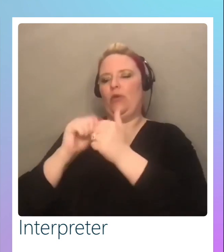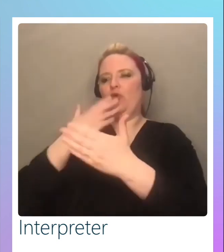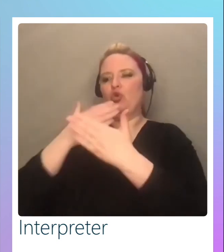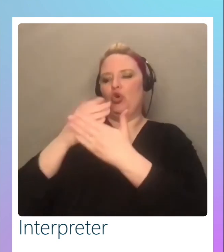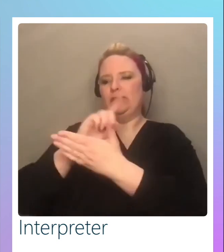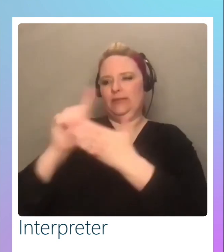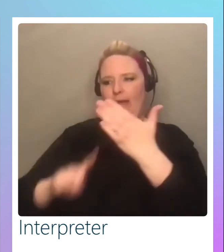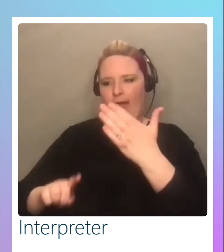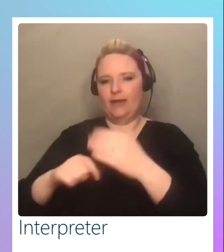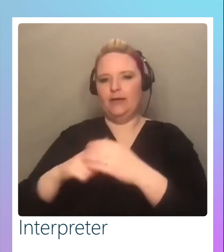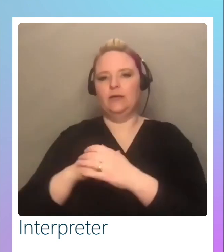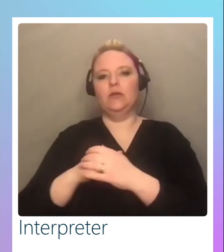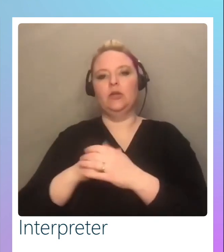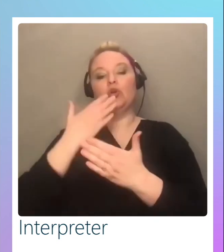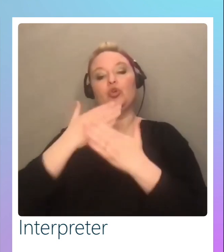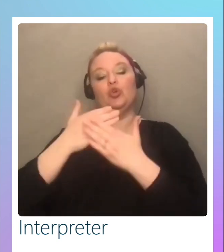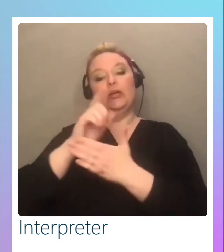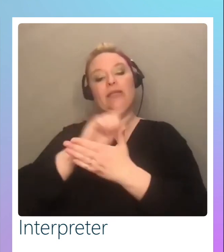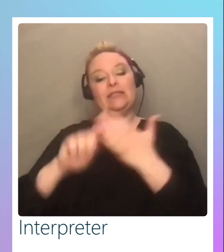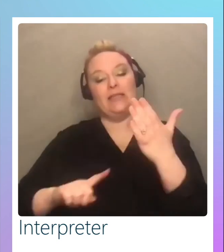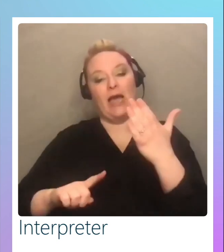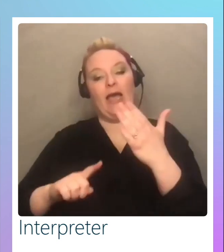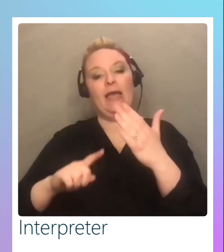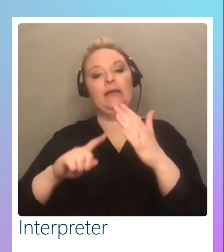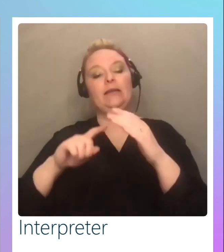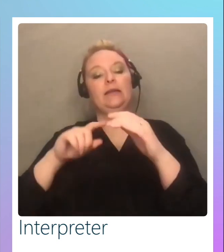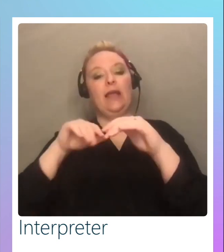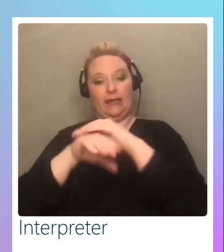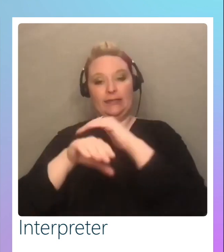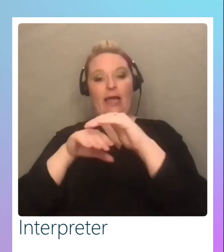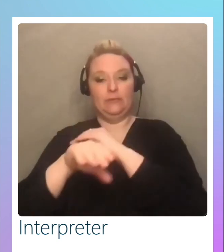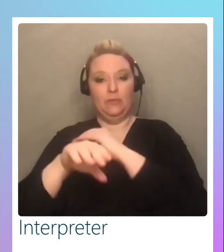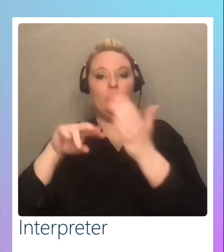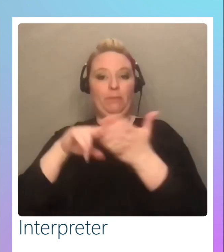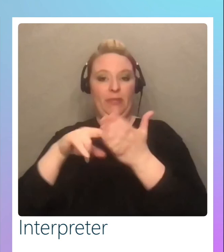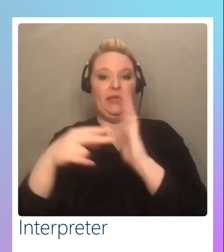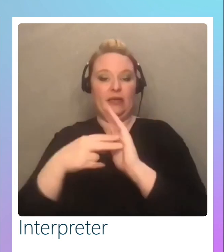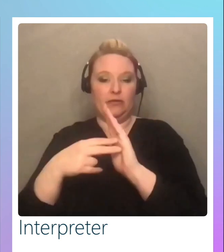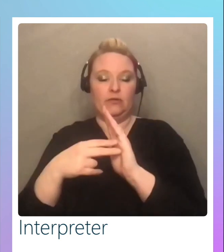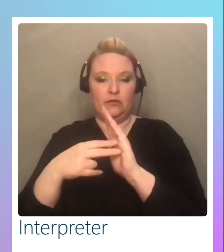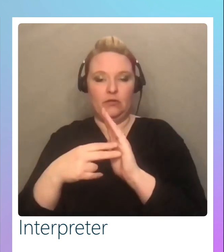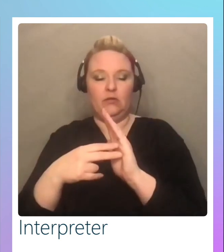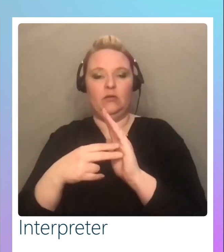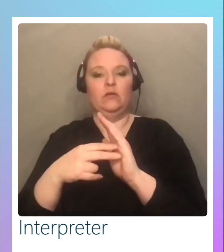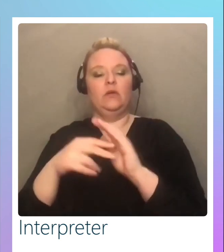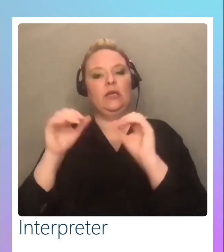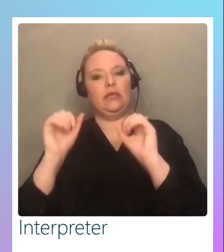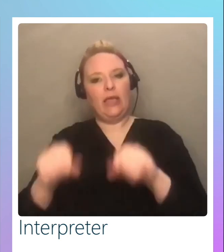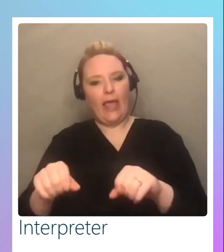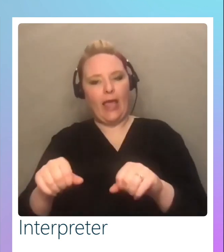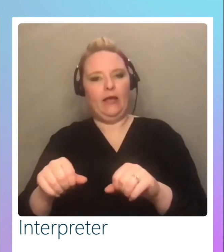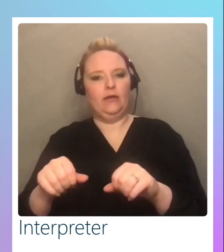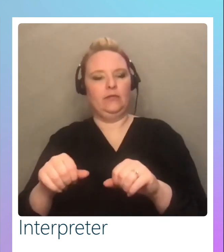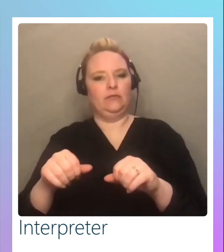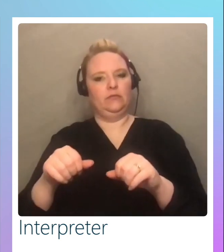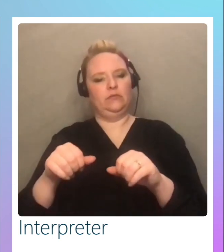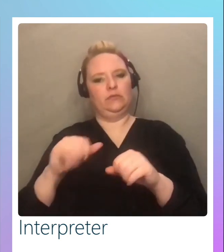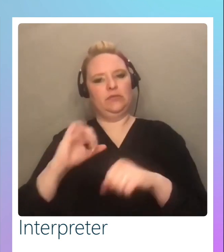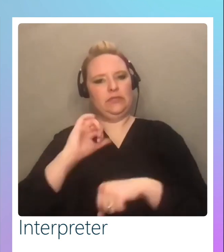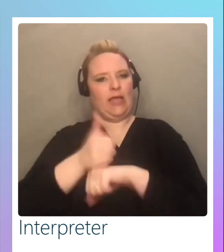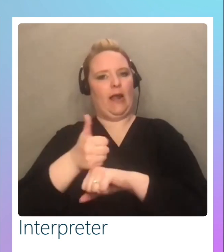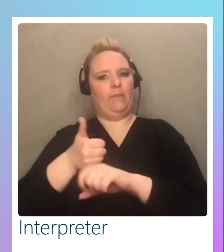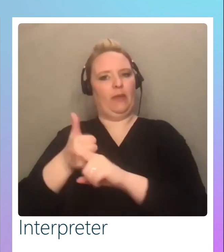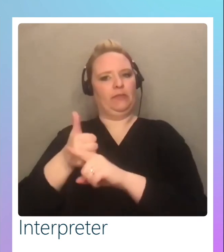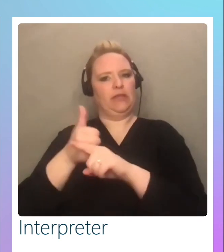design, because good design is accessible design, and they can really make a name for themselves if they